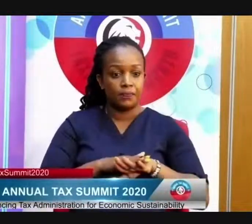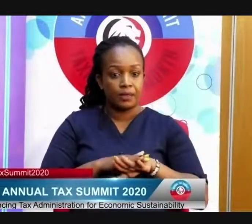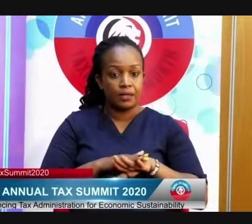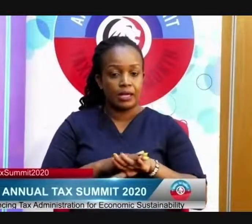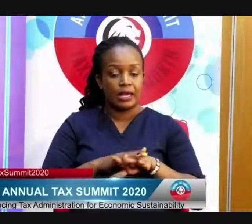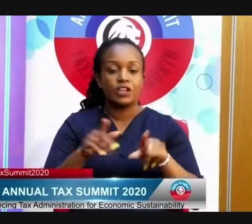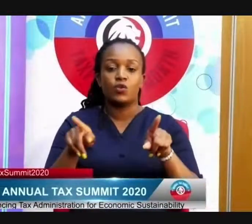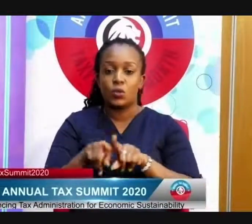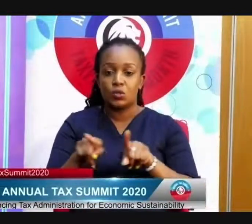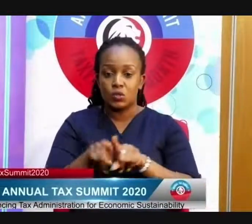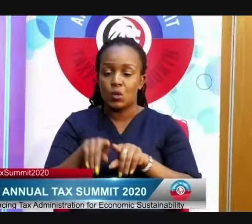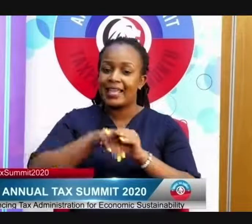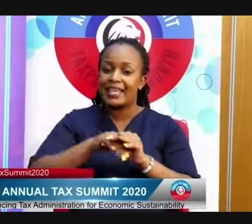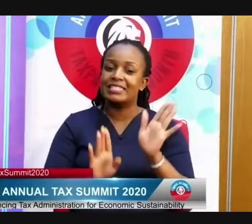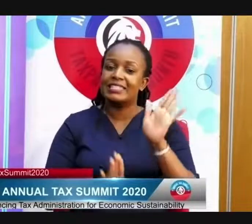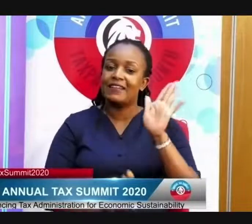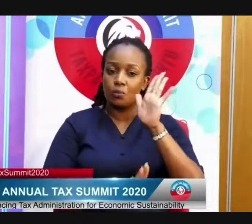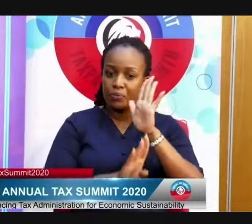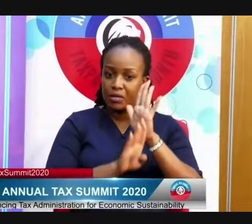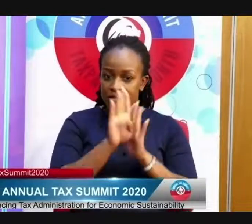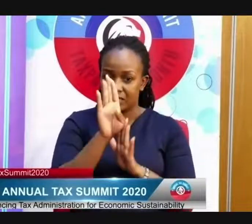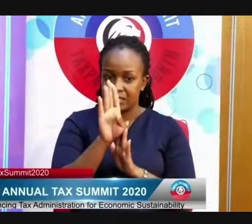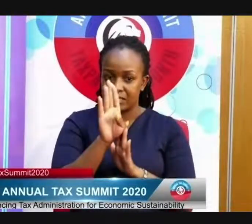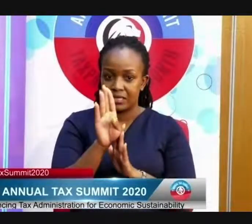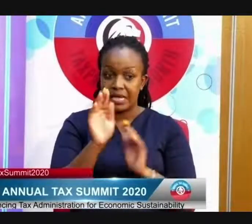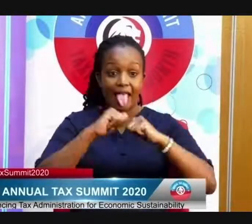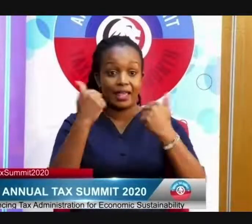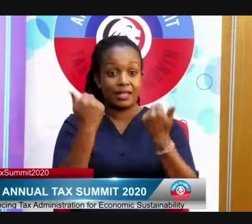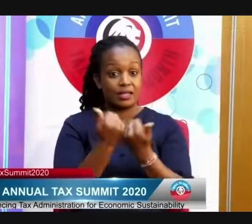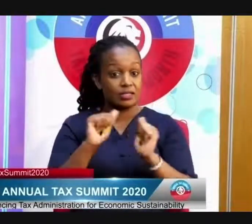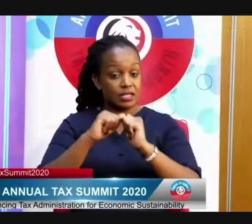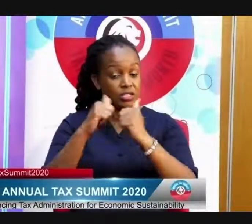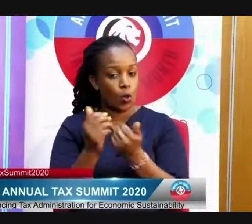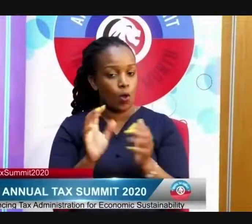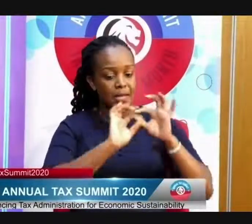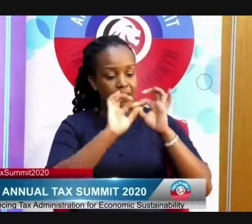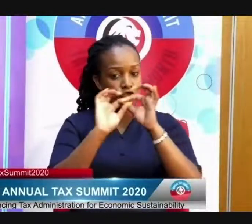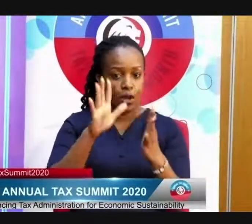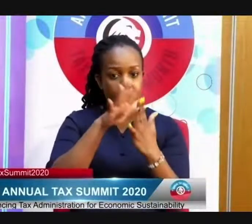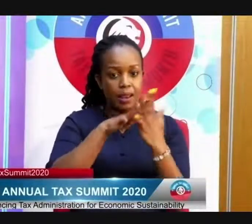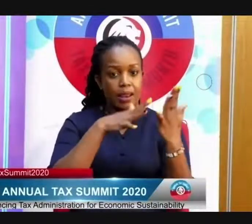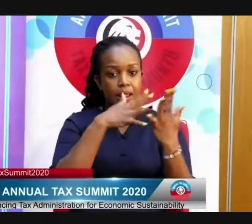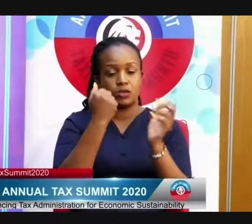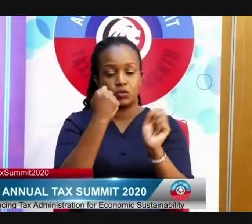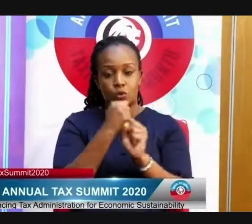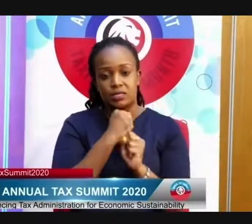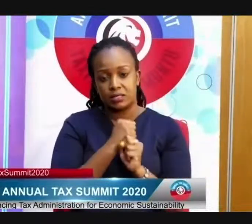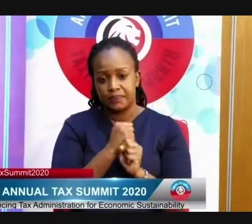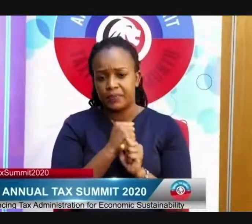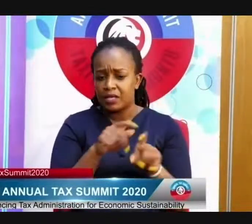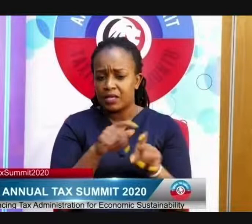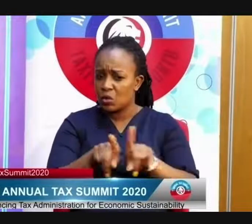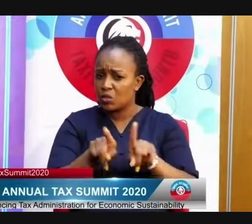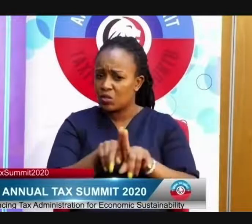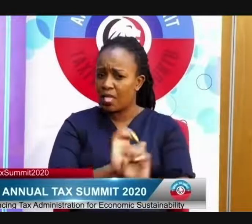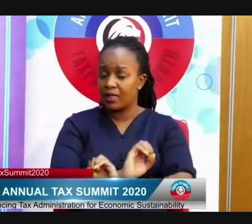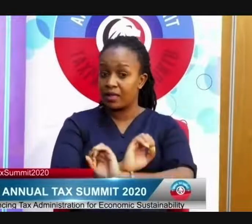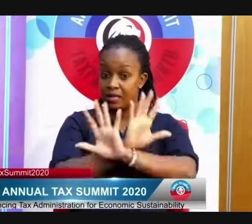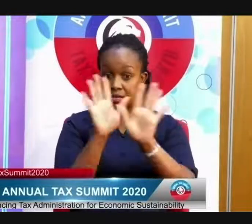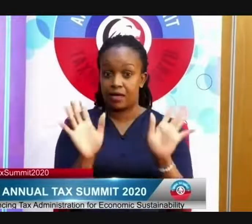intergovernmental, interagency cooperation networks. It is also clear to us in our own